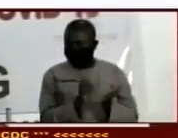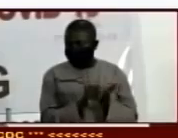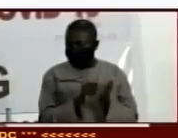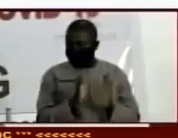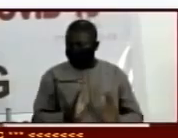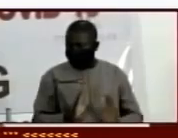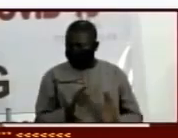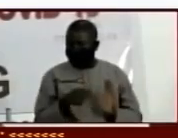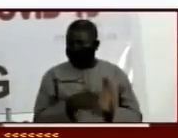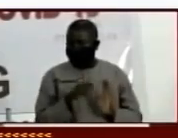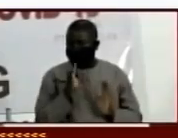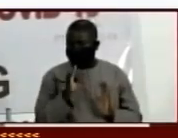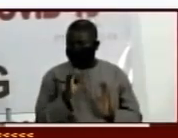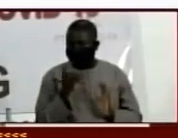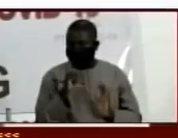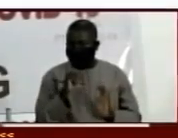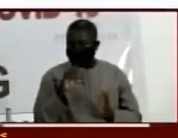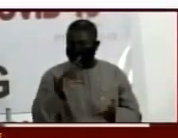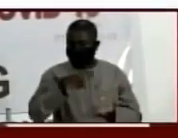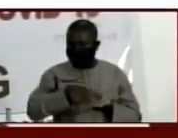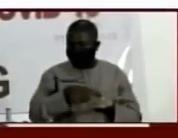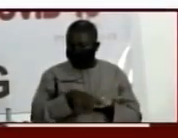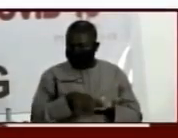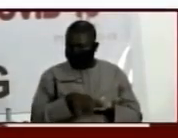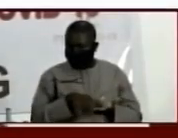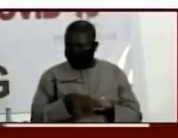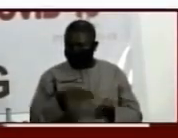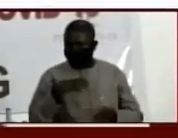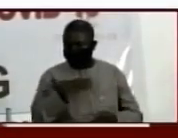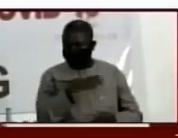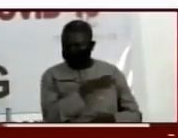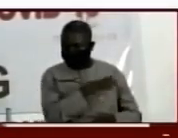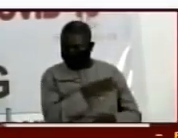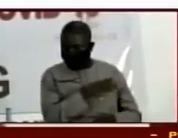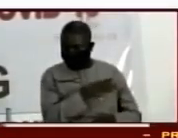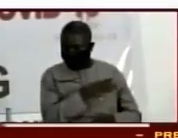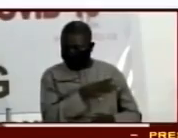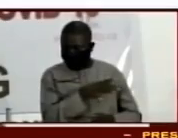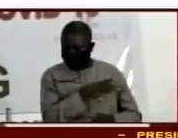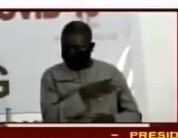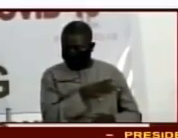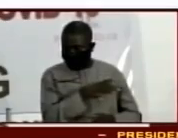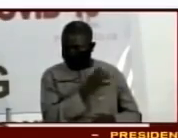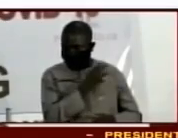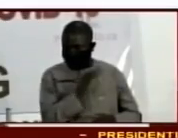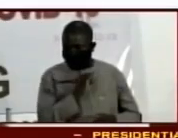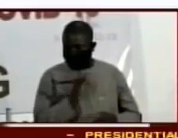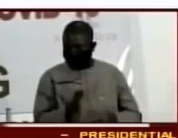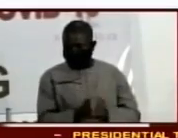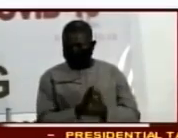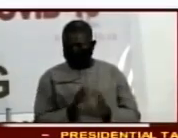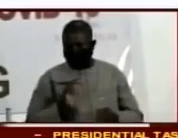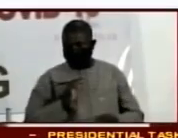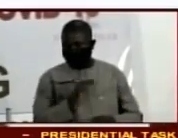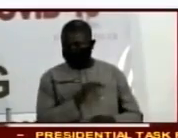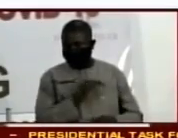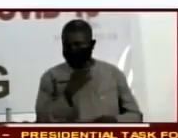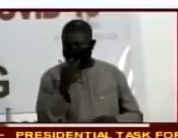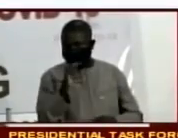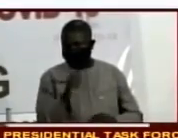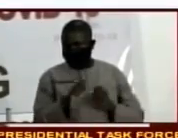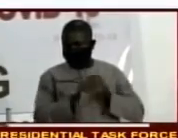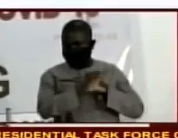This is a very representative committee, and I urge members of the Broadcasting